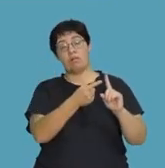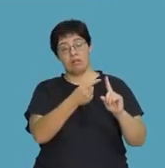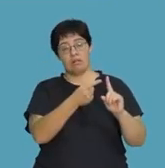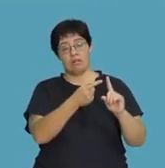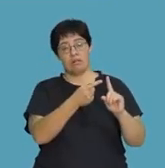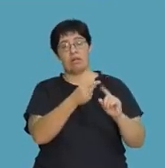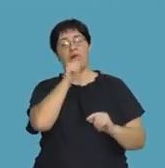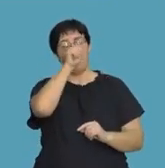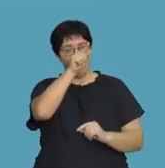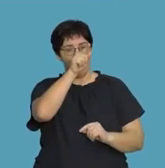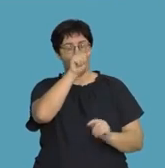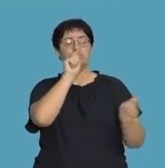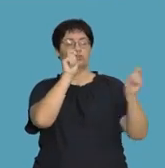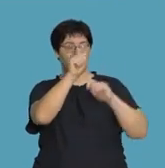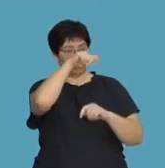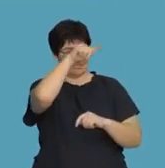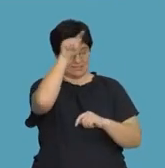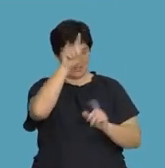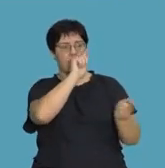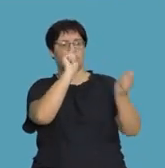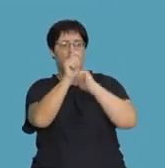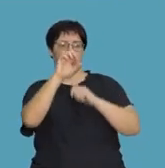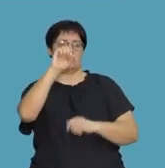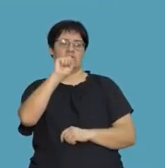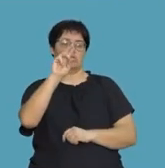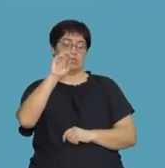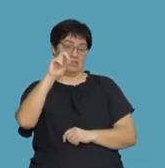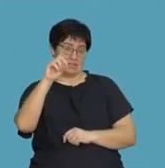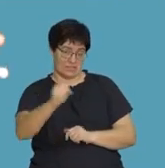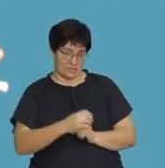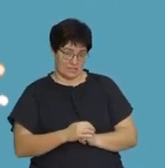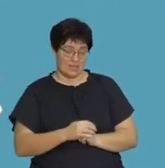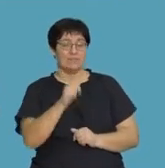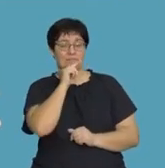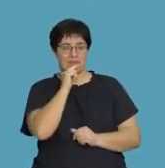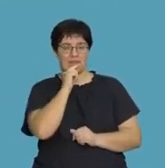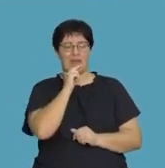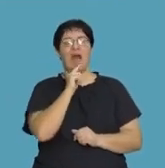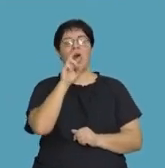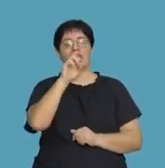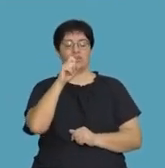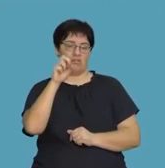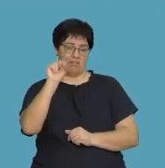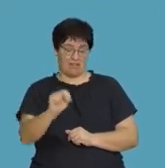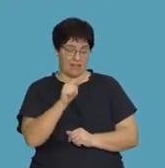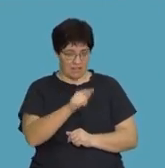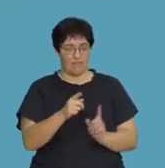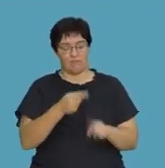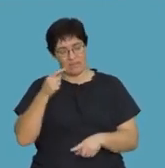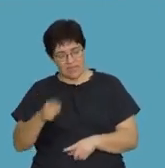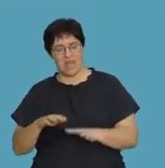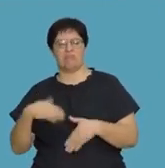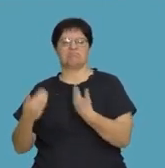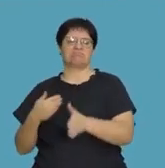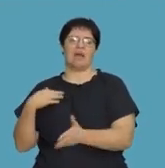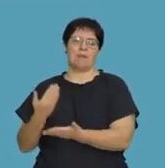the sets and make them what we said they will be, which is an exponent that is rational, and then from there and then